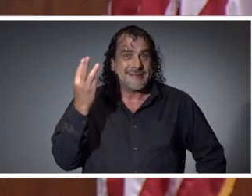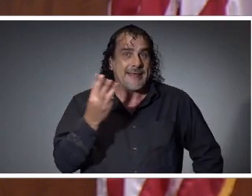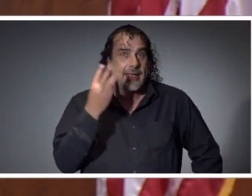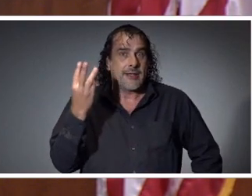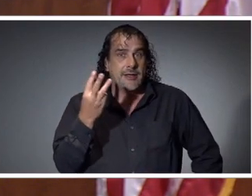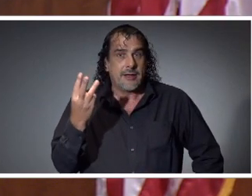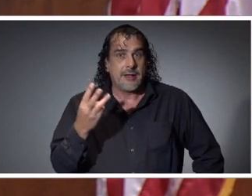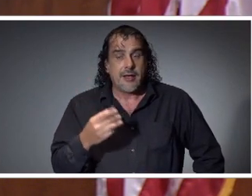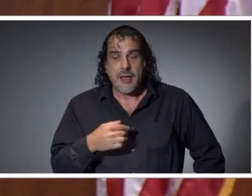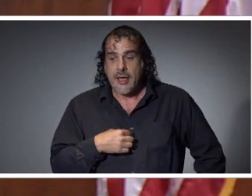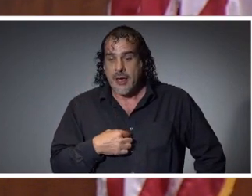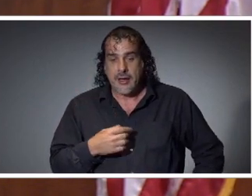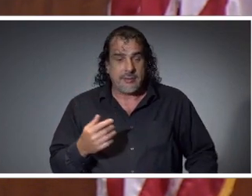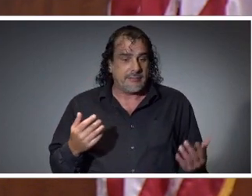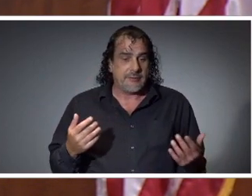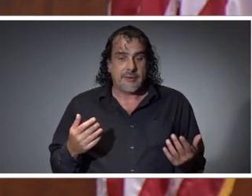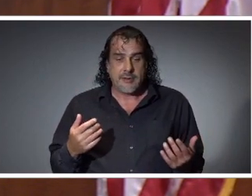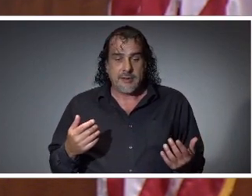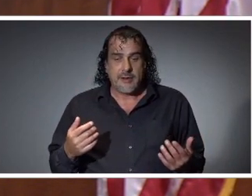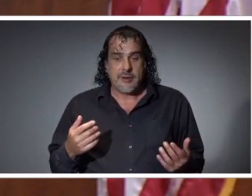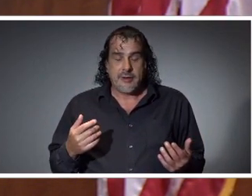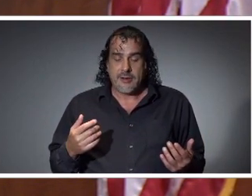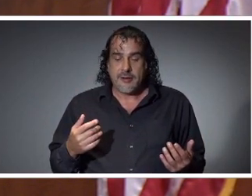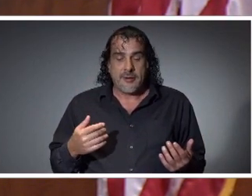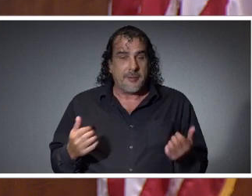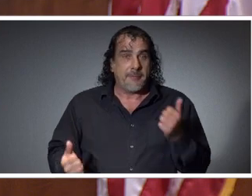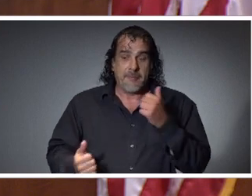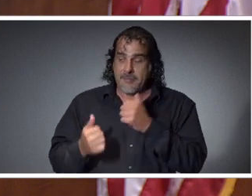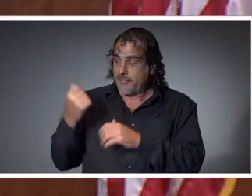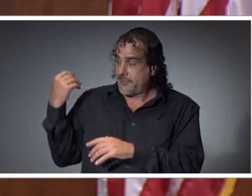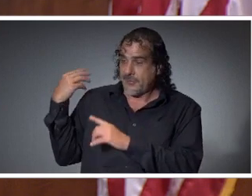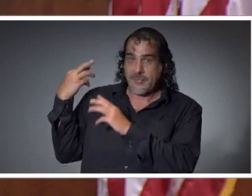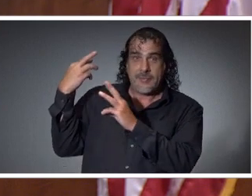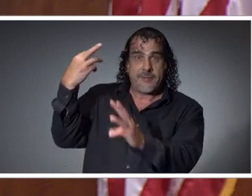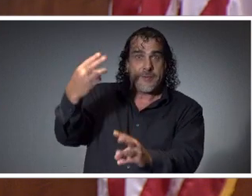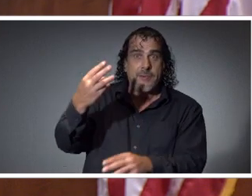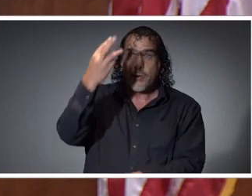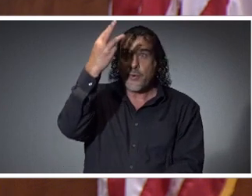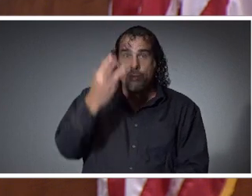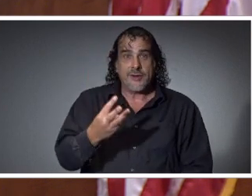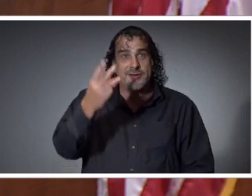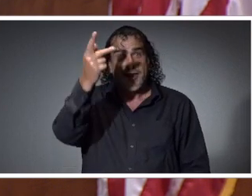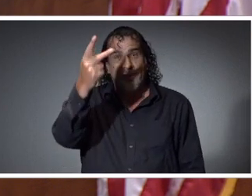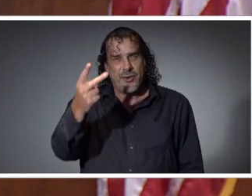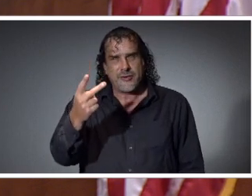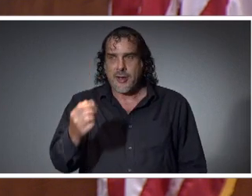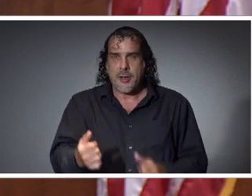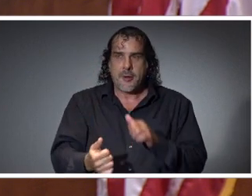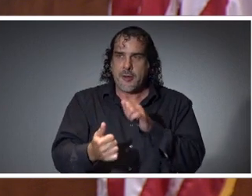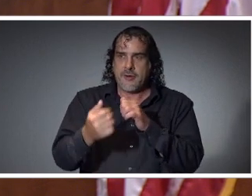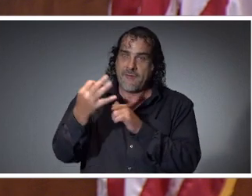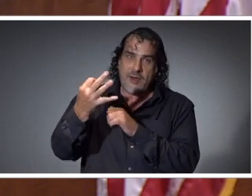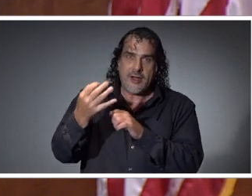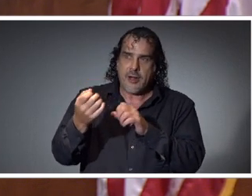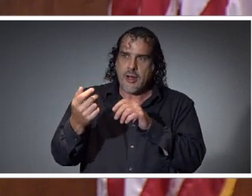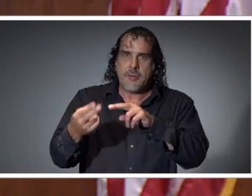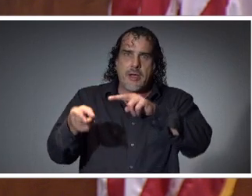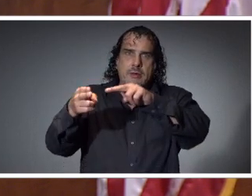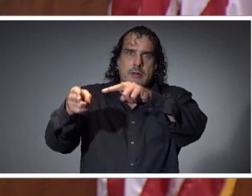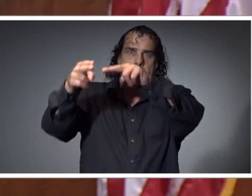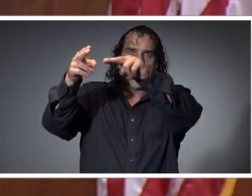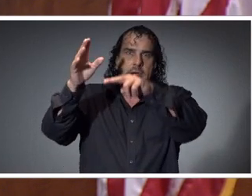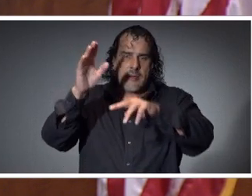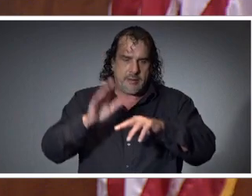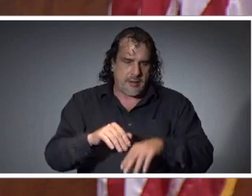not at all unusual for the entirety of the 6 months that Wednesdays and Thursdays and typically Fridays are a little bit larger